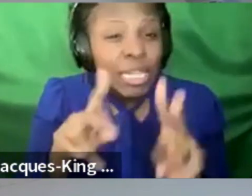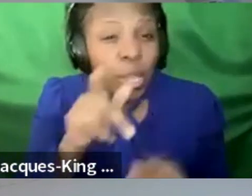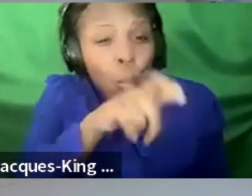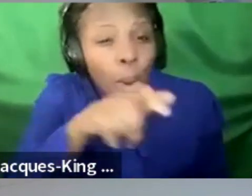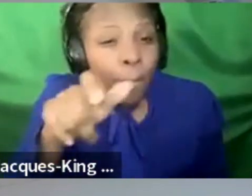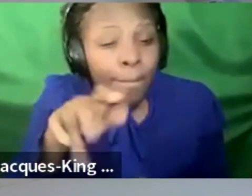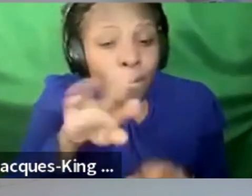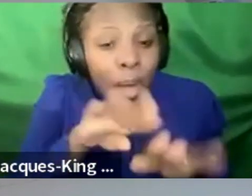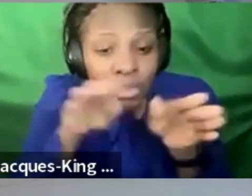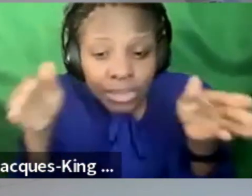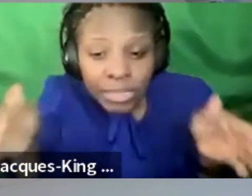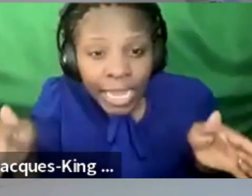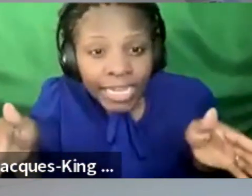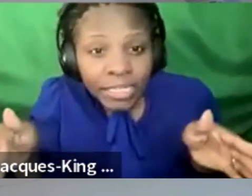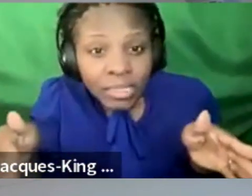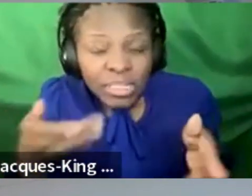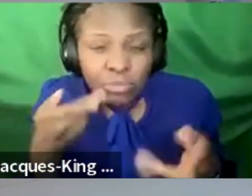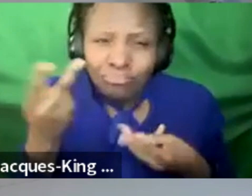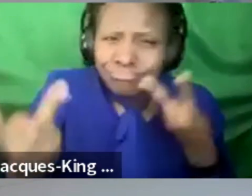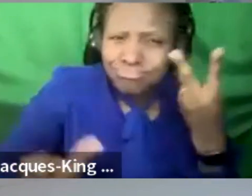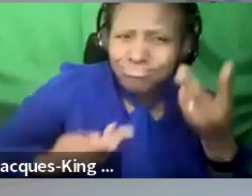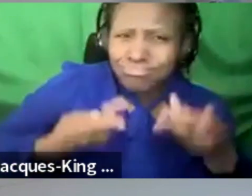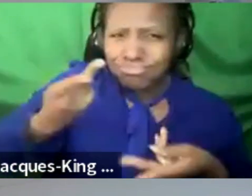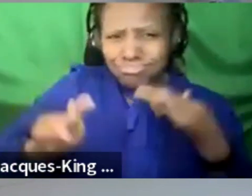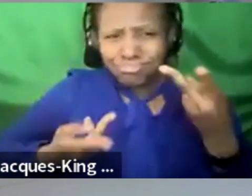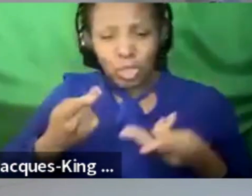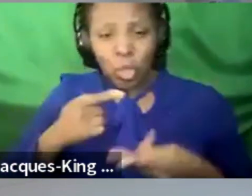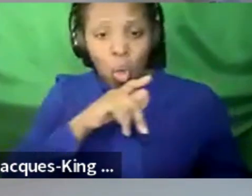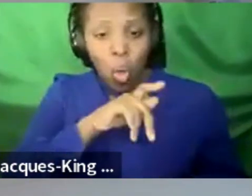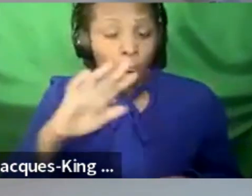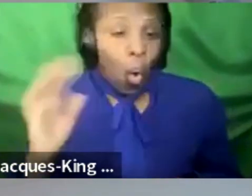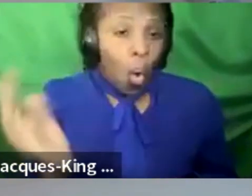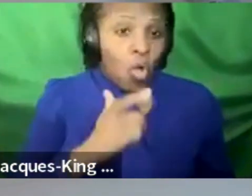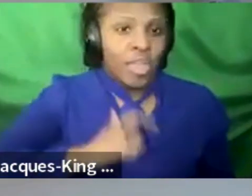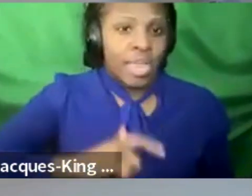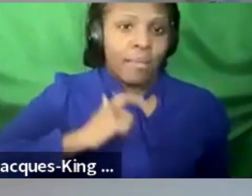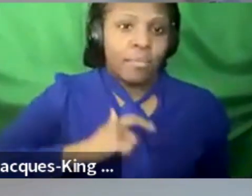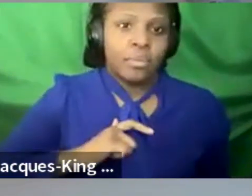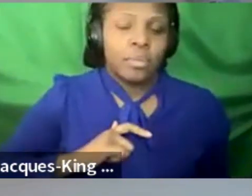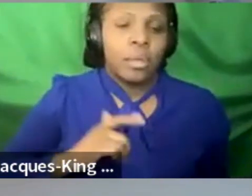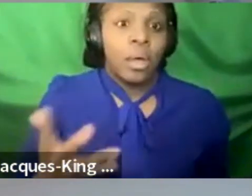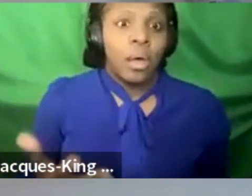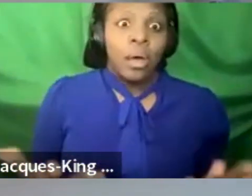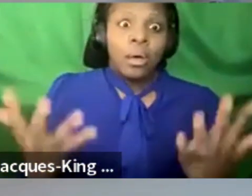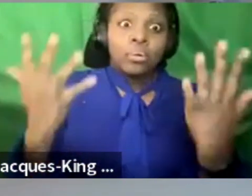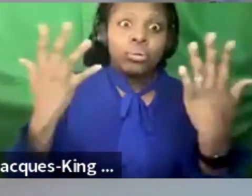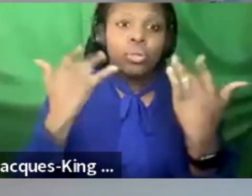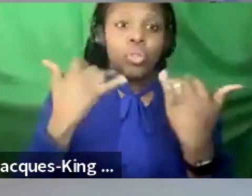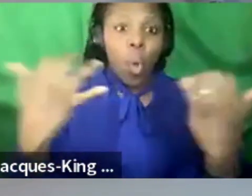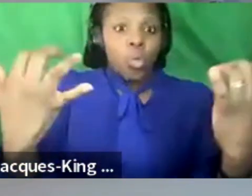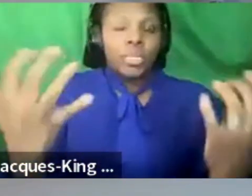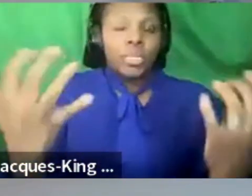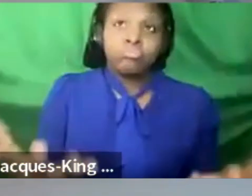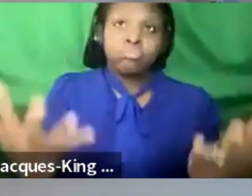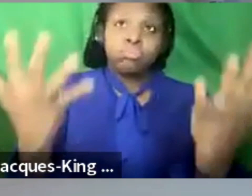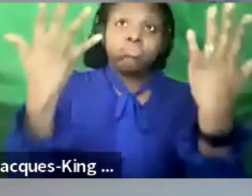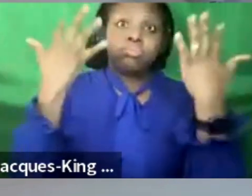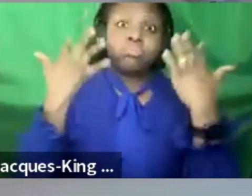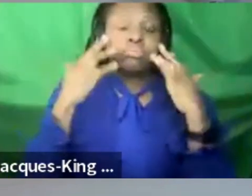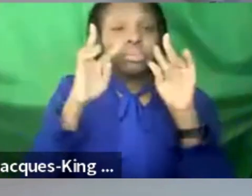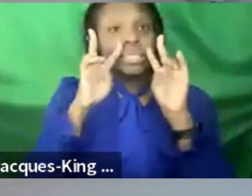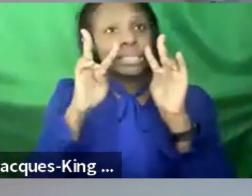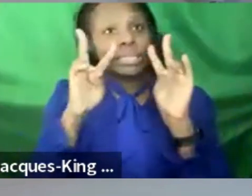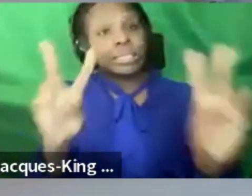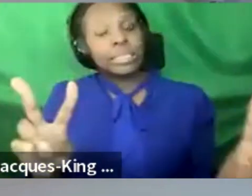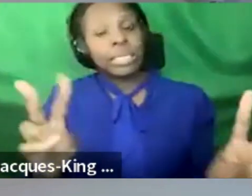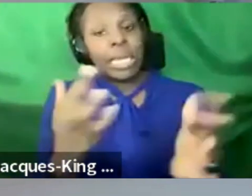stage playing whatever they wanted and playing all those characters, it was overwhelming for the audience. It was overwhelming to see